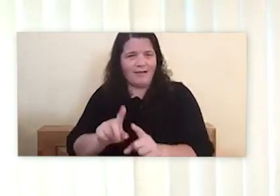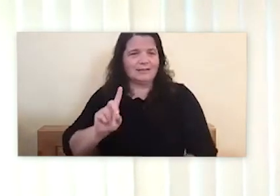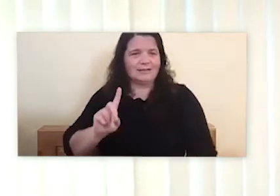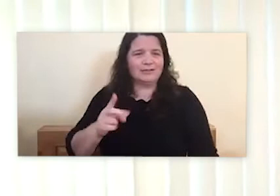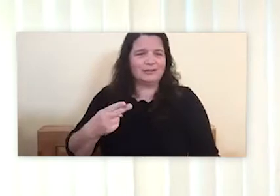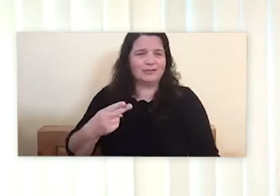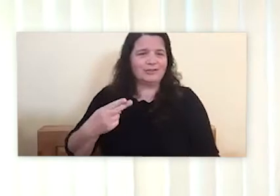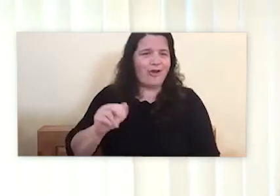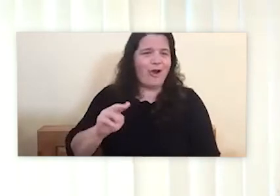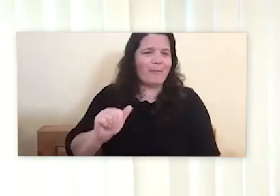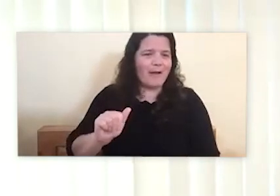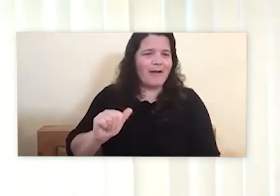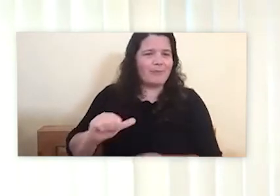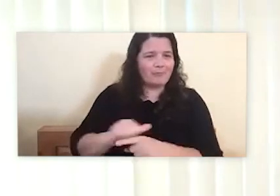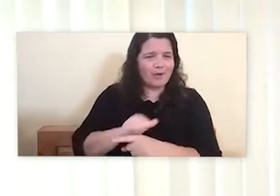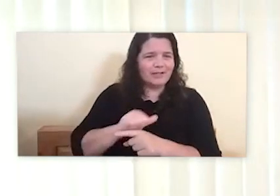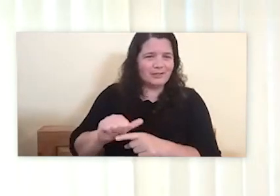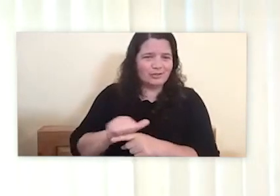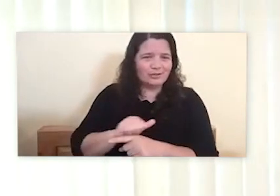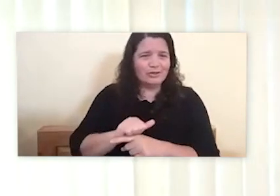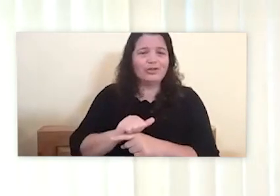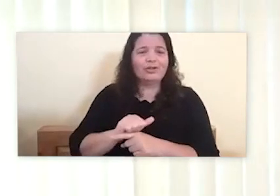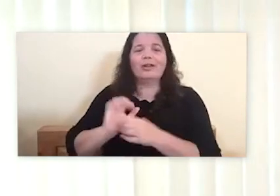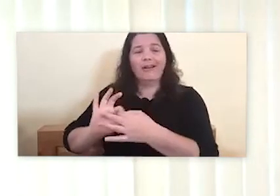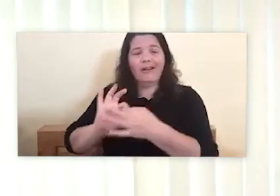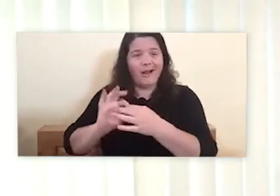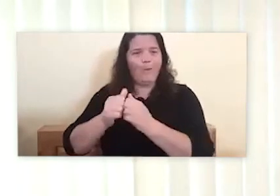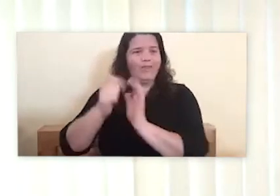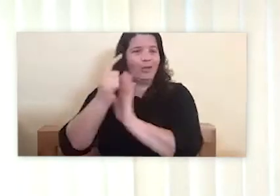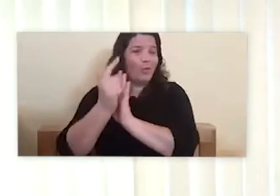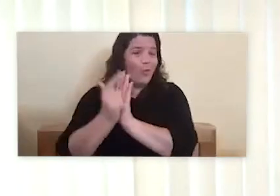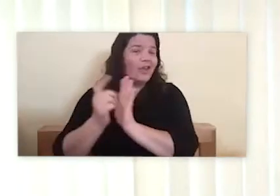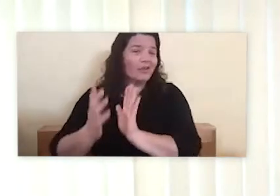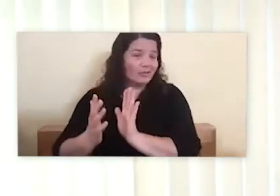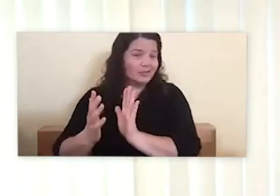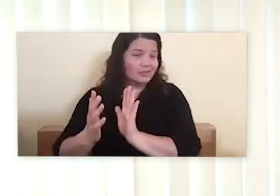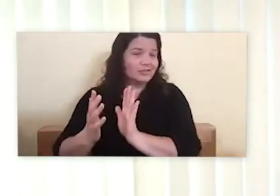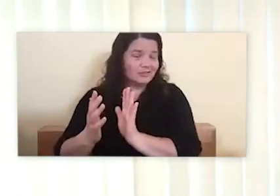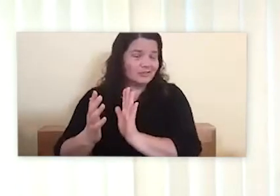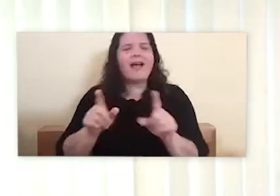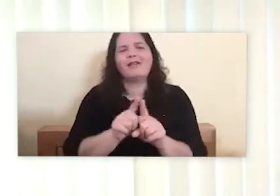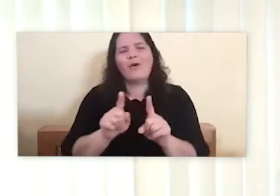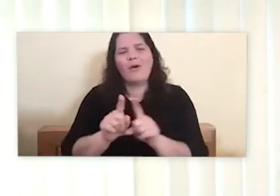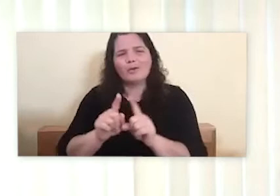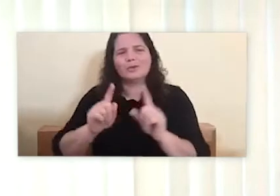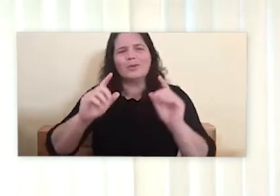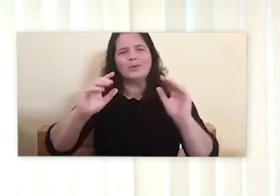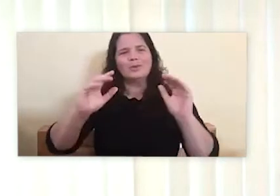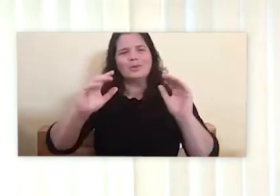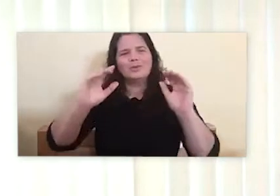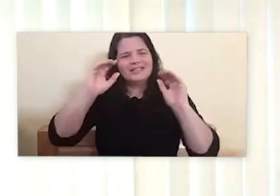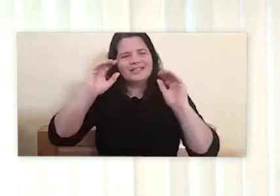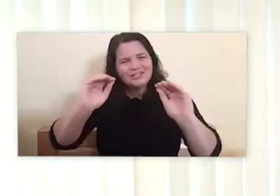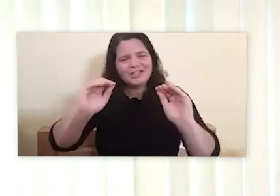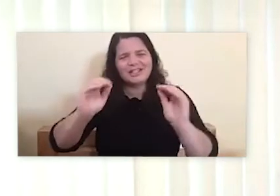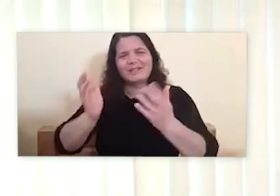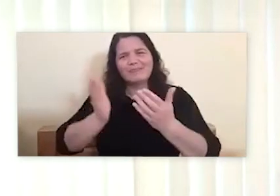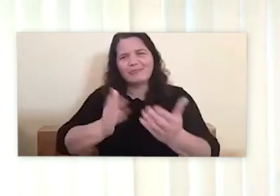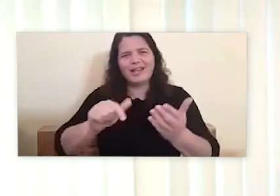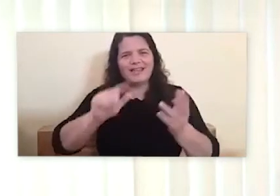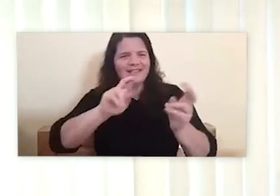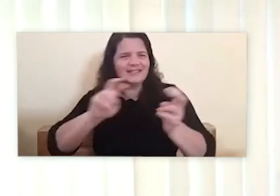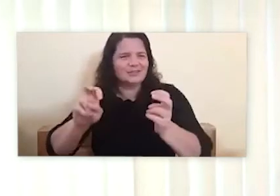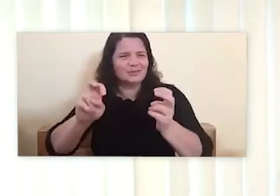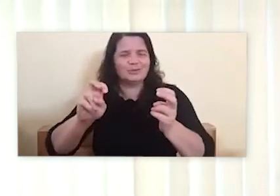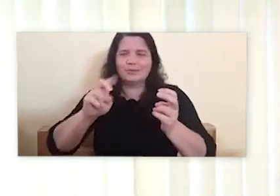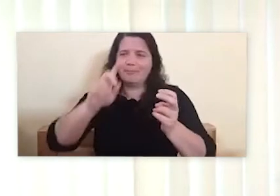along with other lawyers, as well as teaching and bringing these issues of mindfulness, the